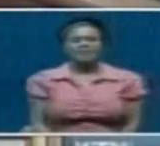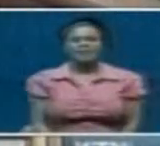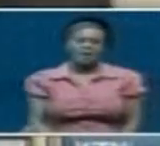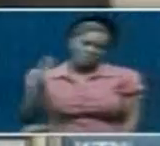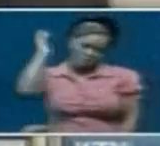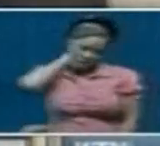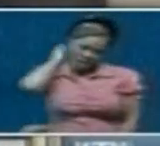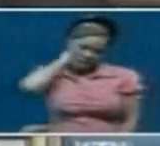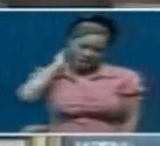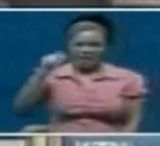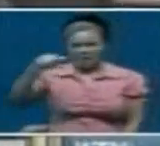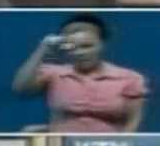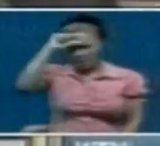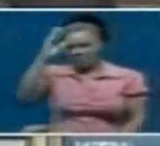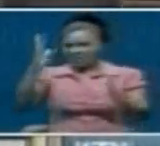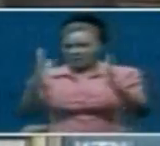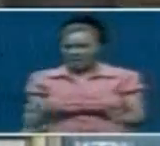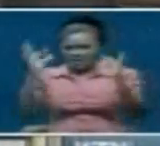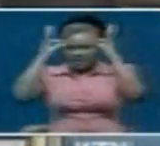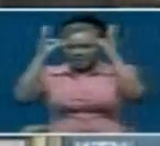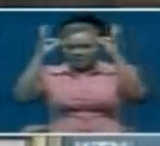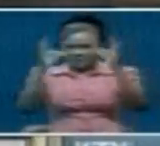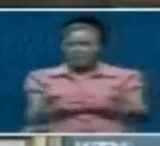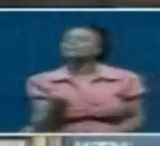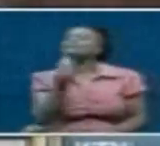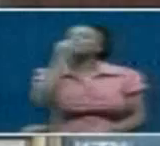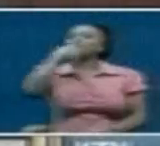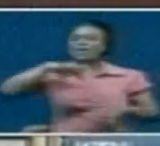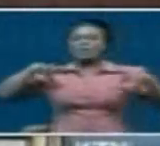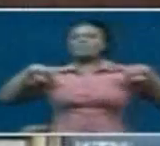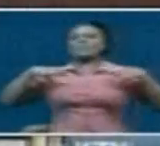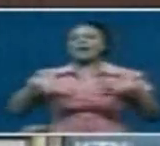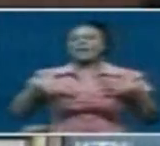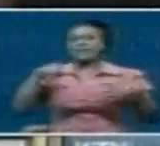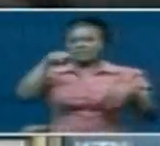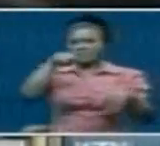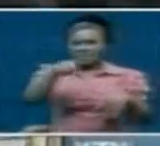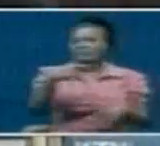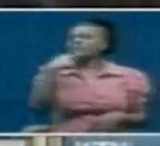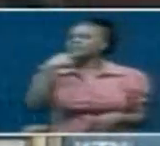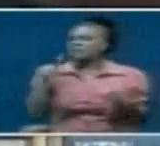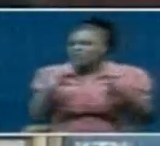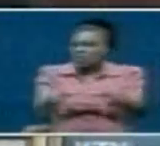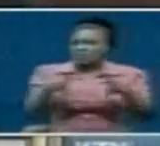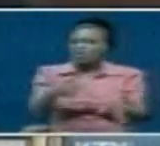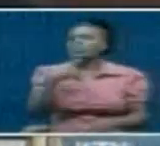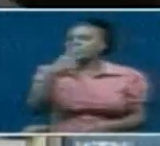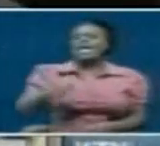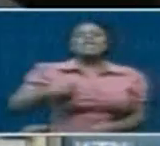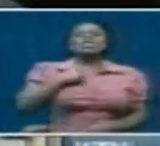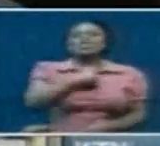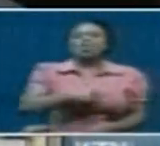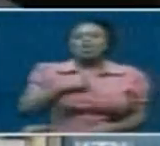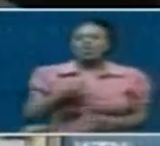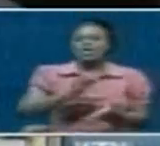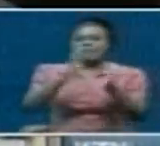Murang'a County Governor Mwangi wa Iria decided to swallow his pride after he was forced to apologize to the Senate's Finance Committee